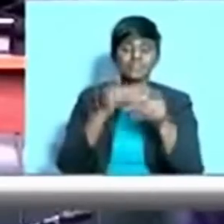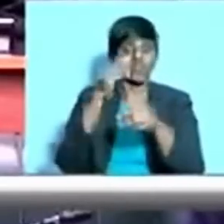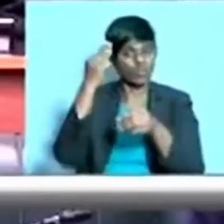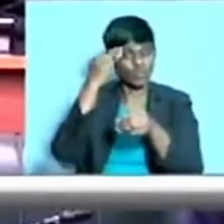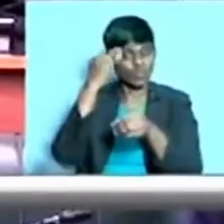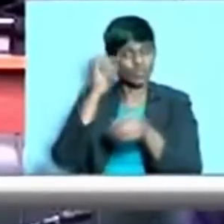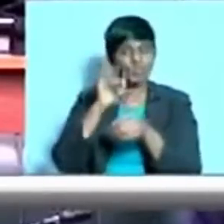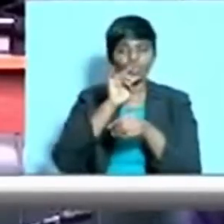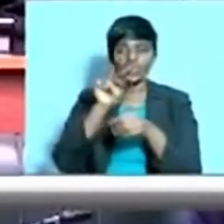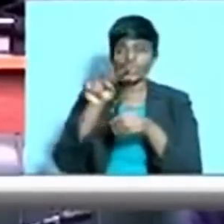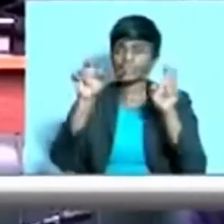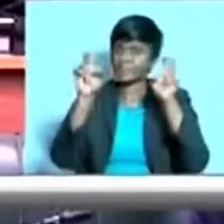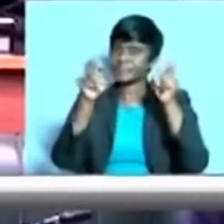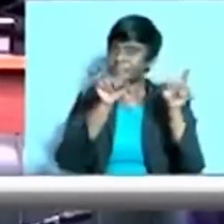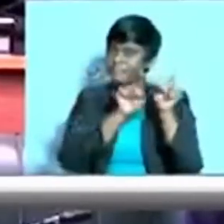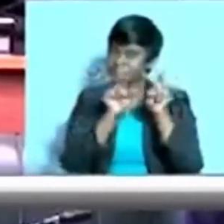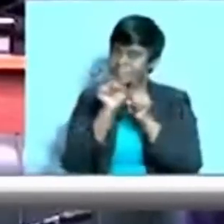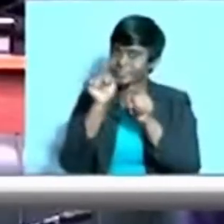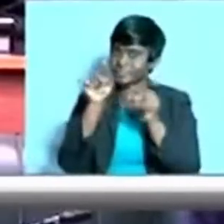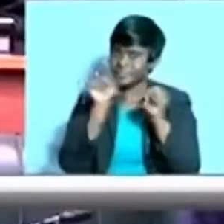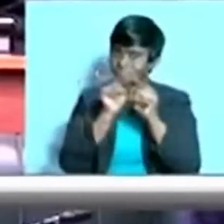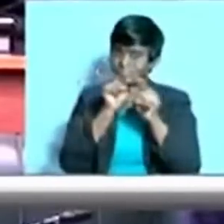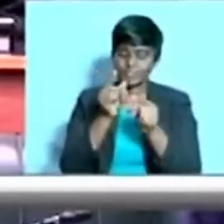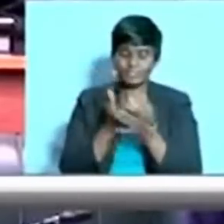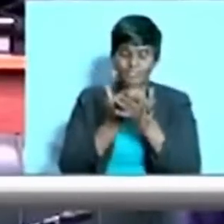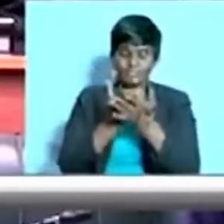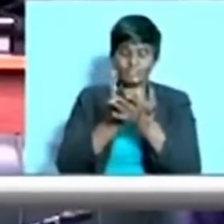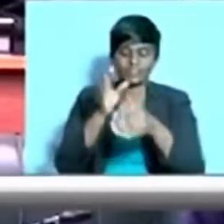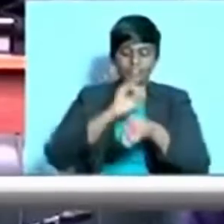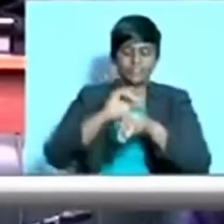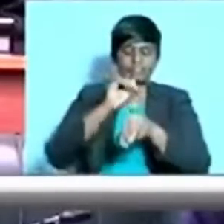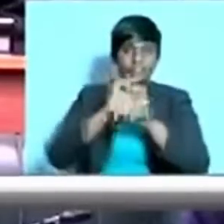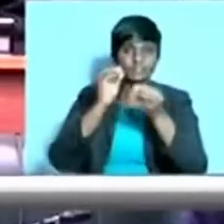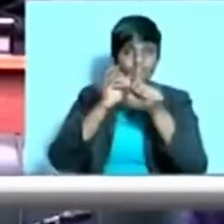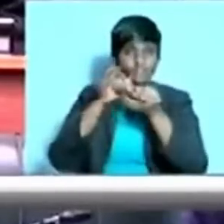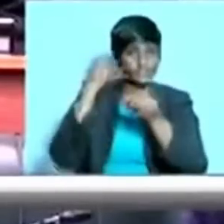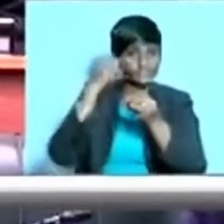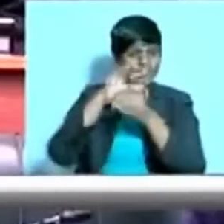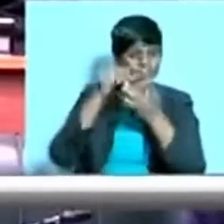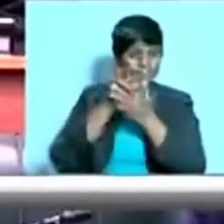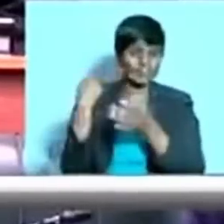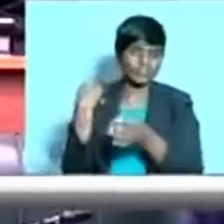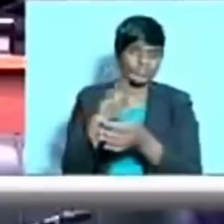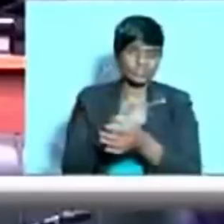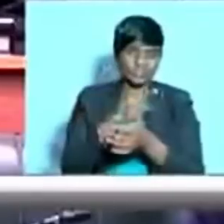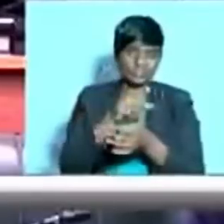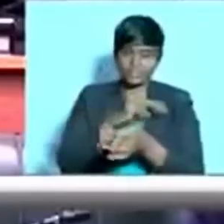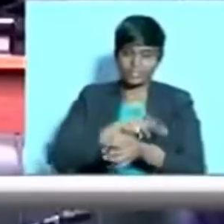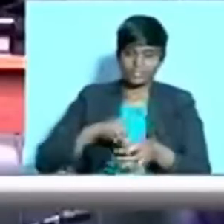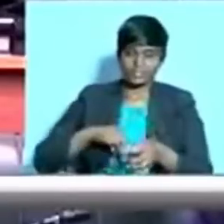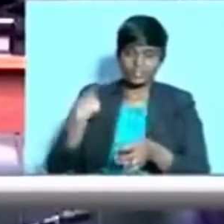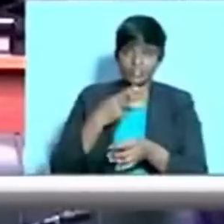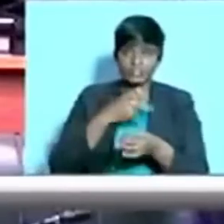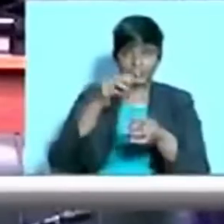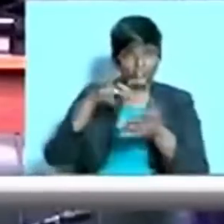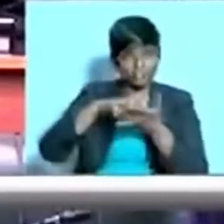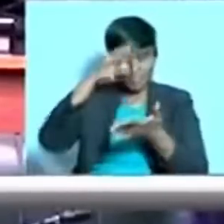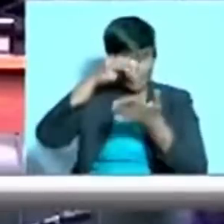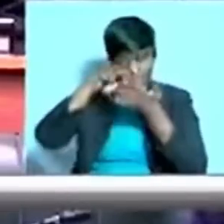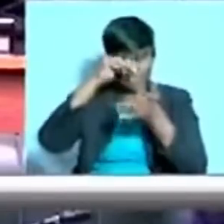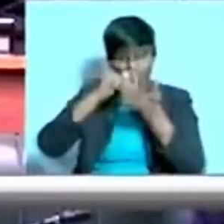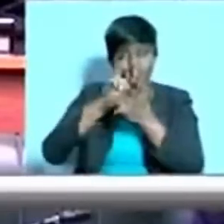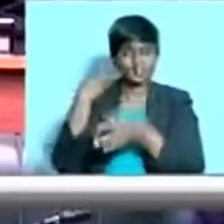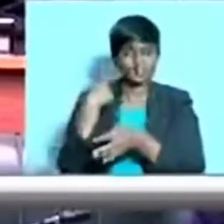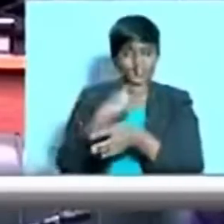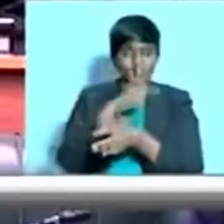note that the theme also presented an opportunity for parliamentarians to learn how parliaments can